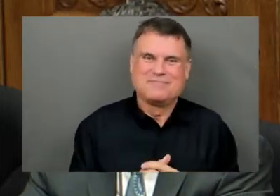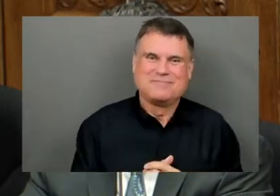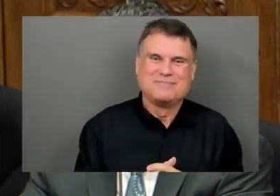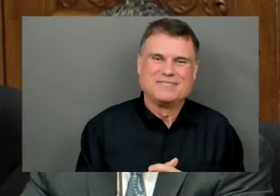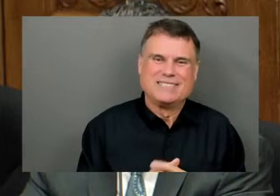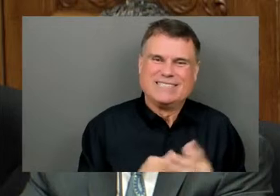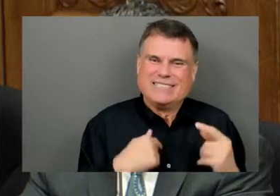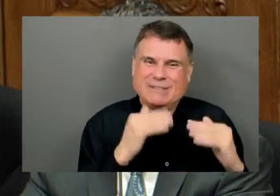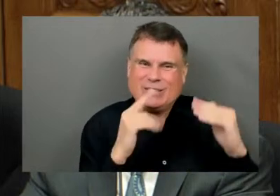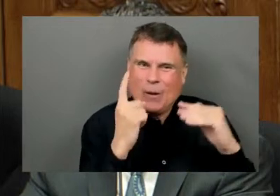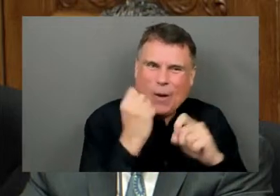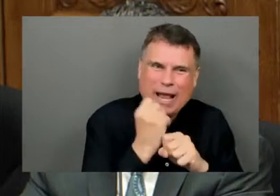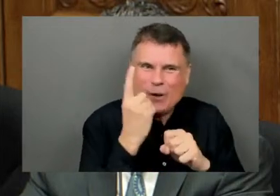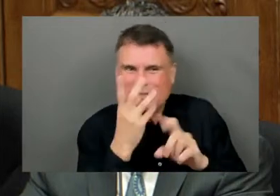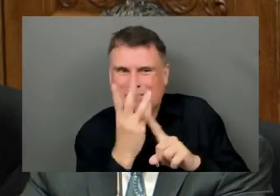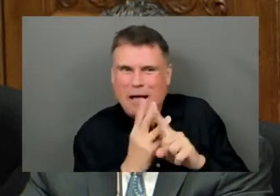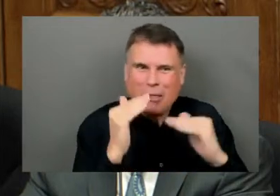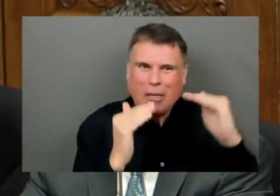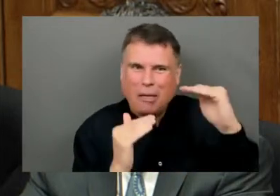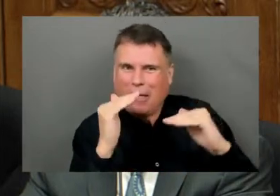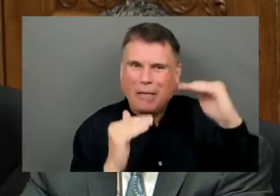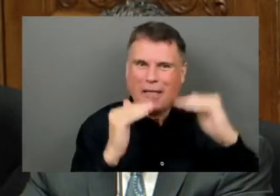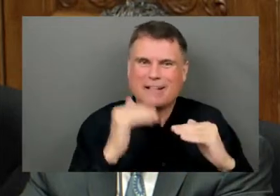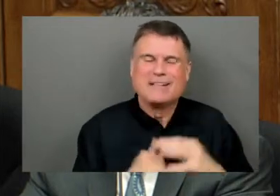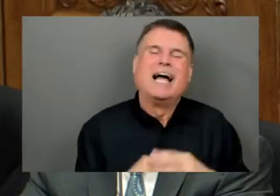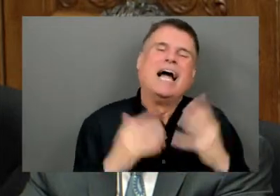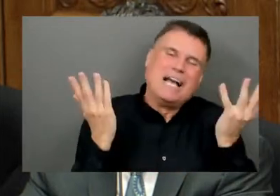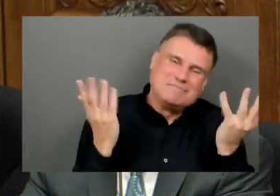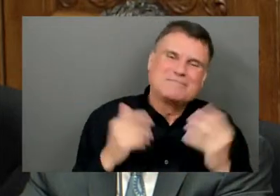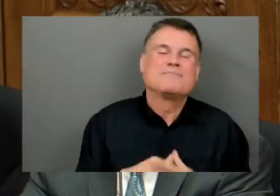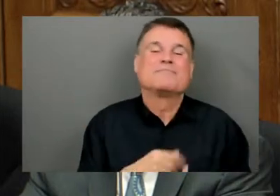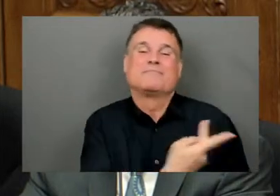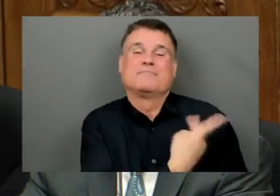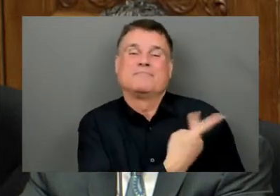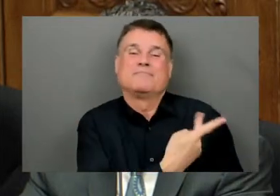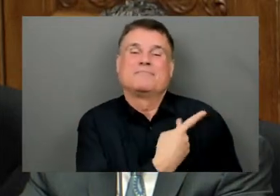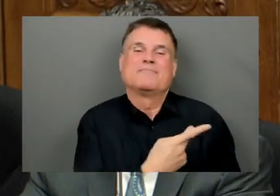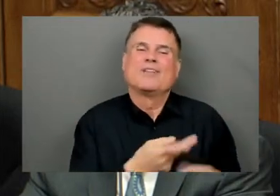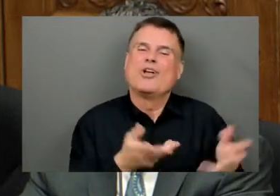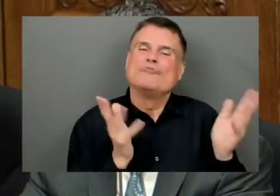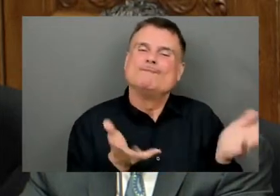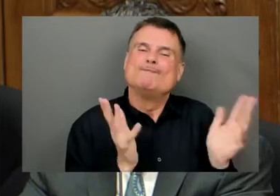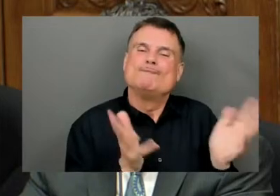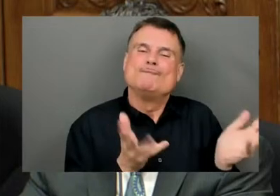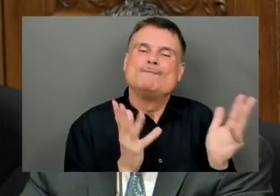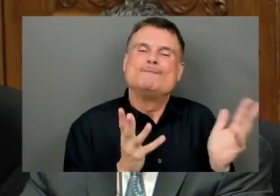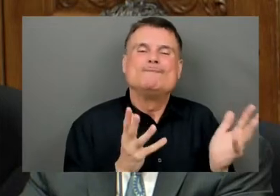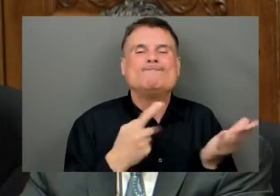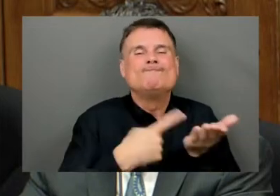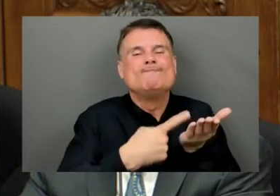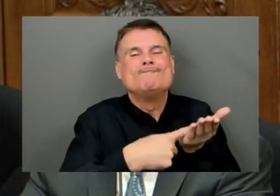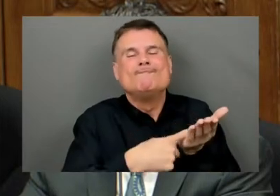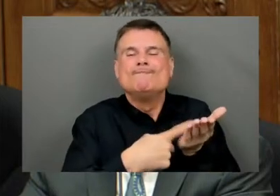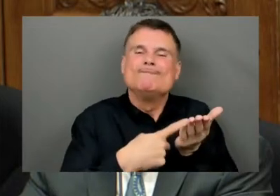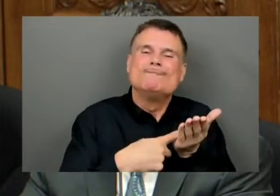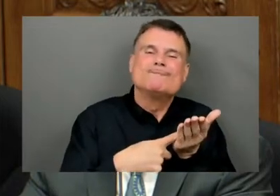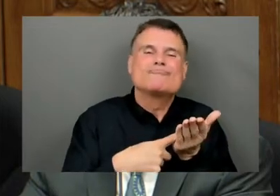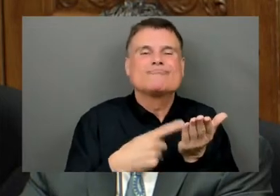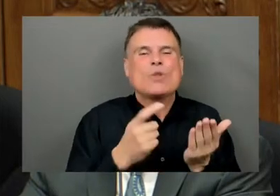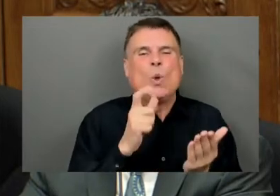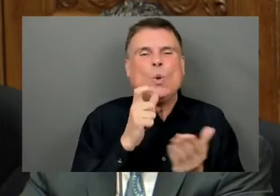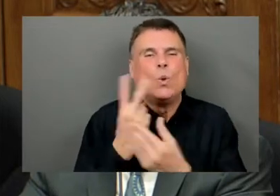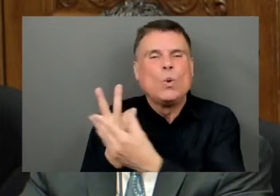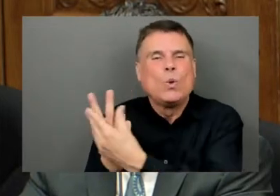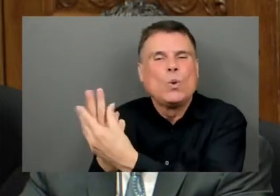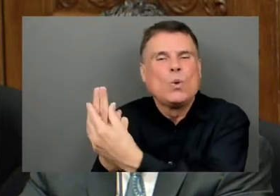really, we often talk about our partners being our support, our foundation. I can say